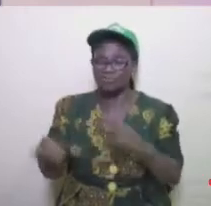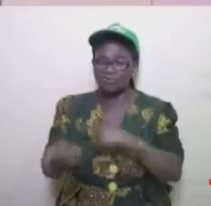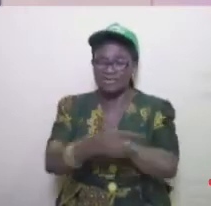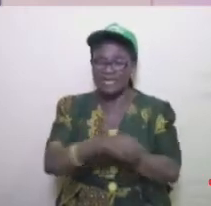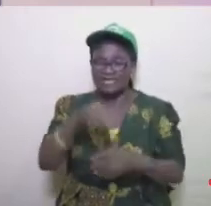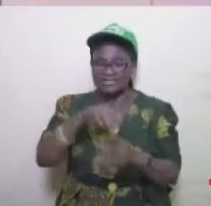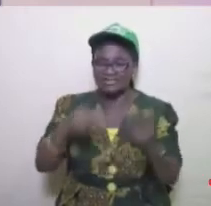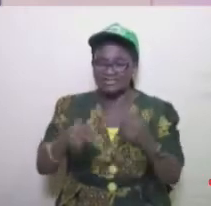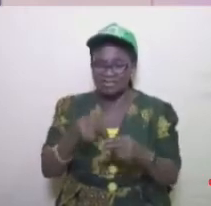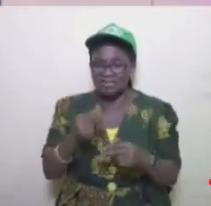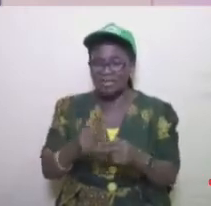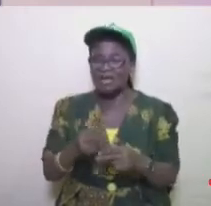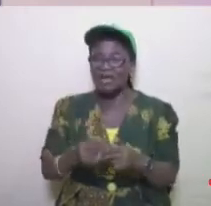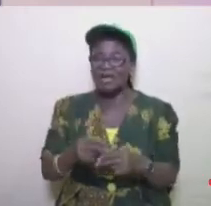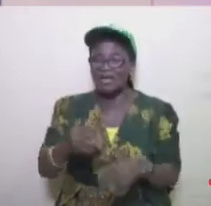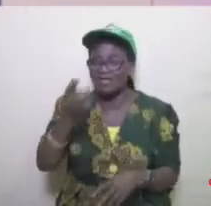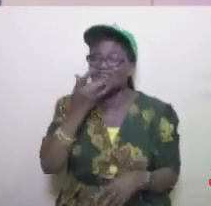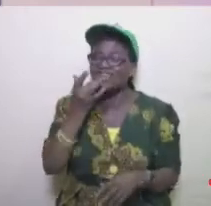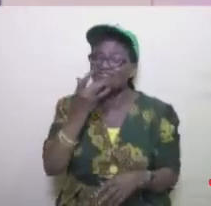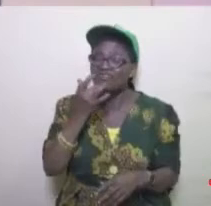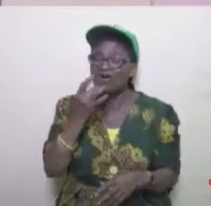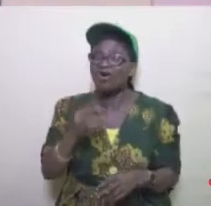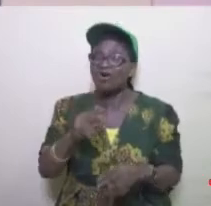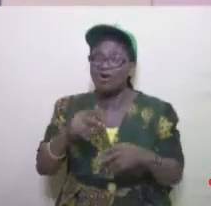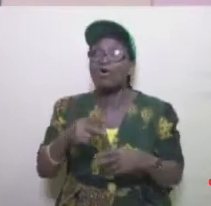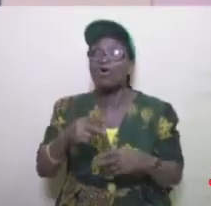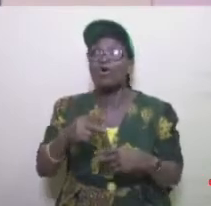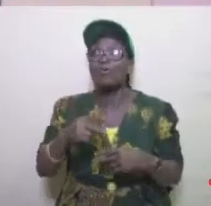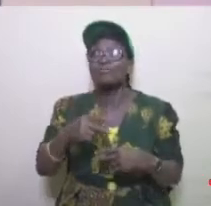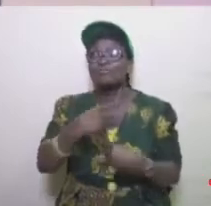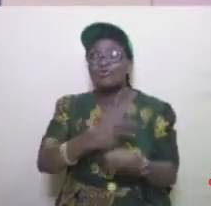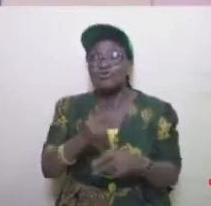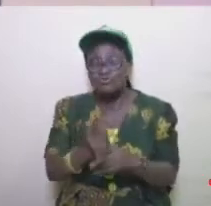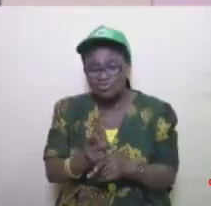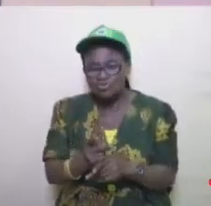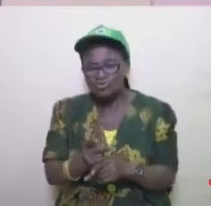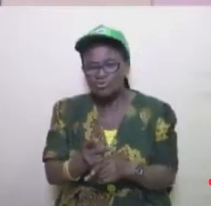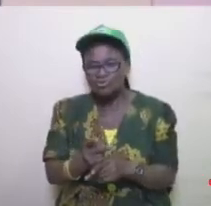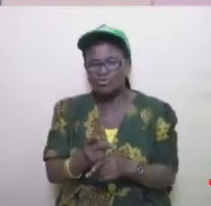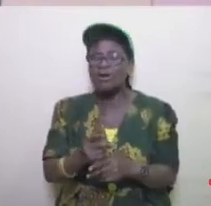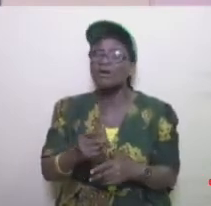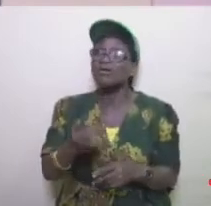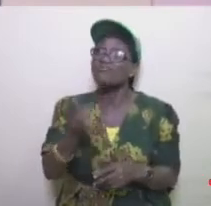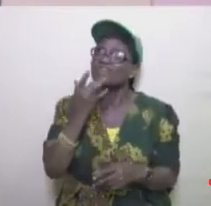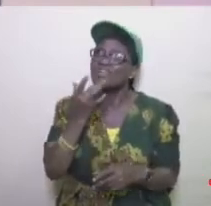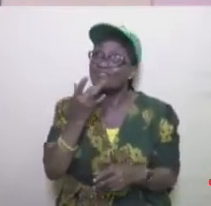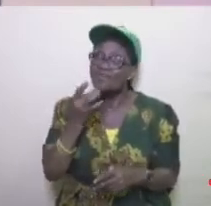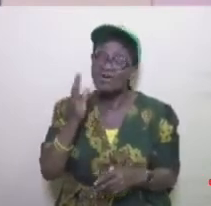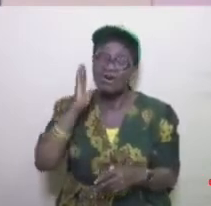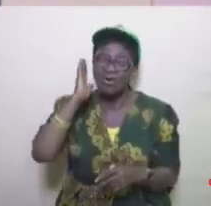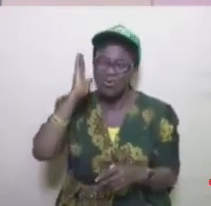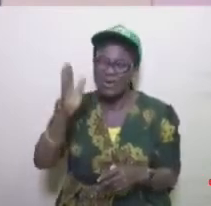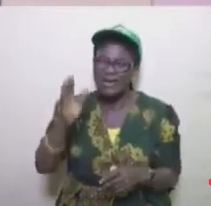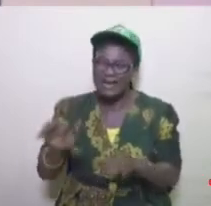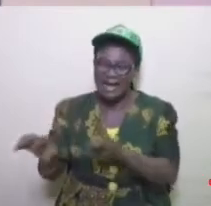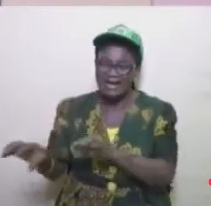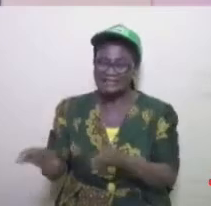produced or produces it. This is what I want to say. Favor, we